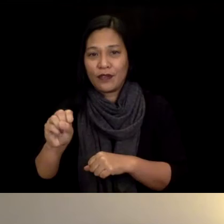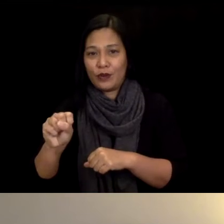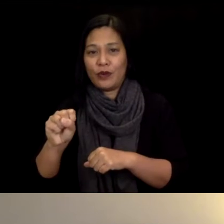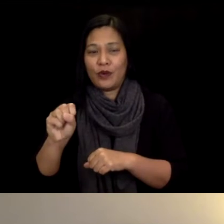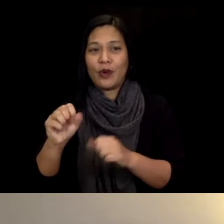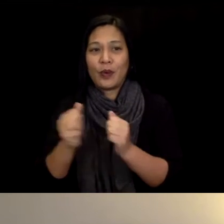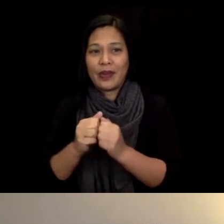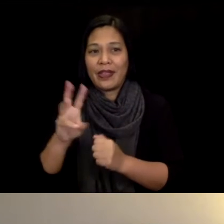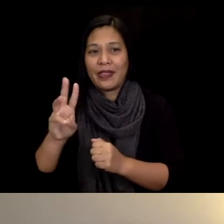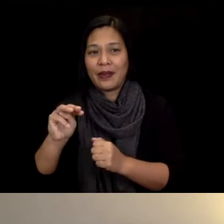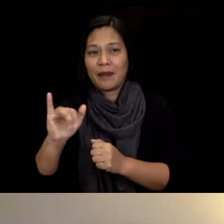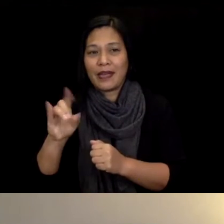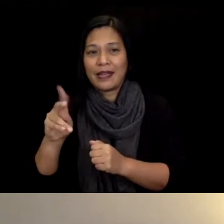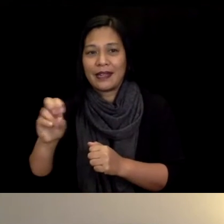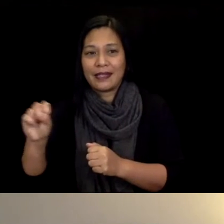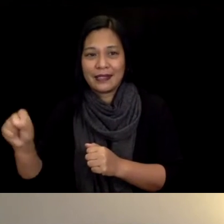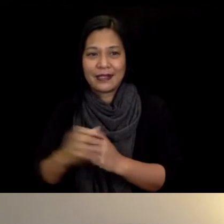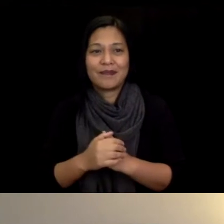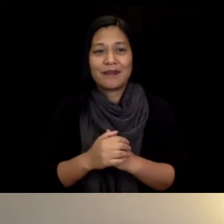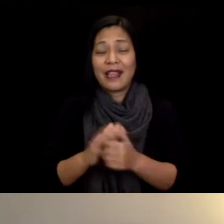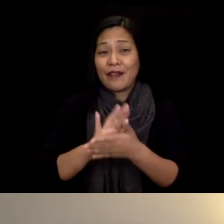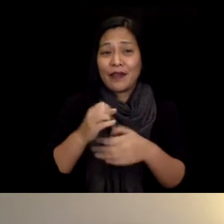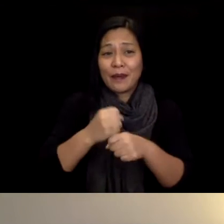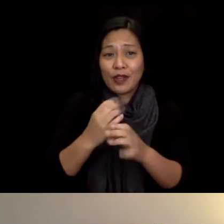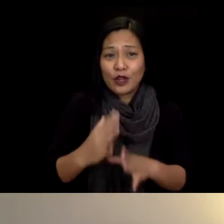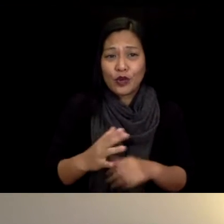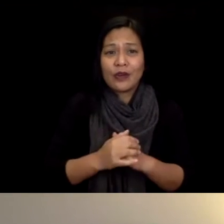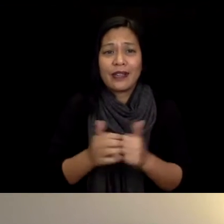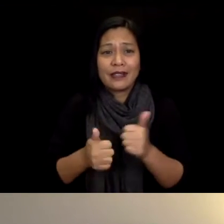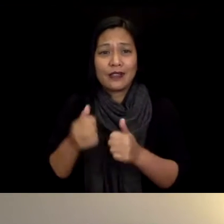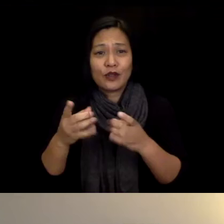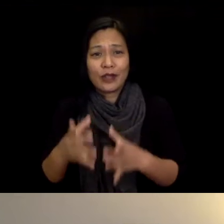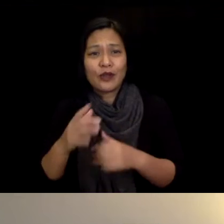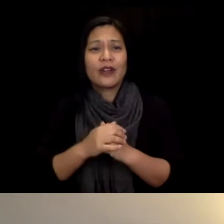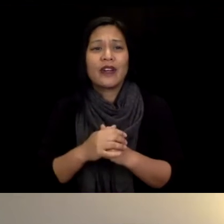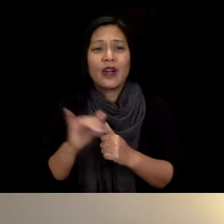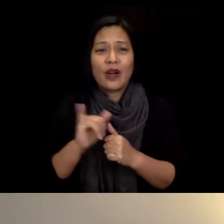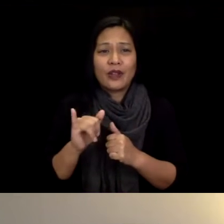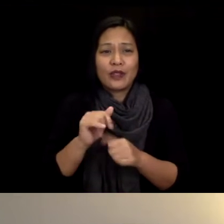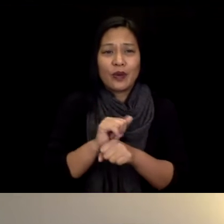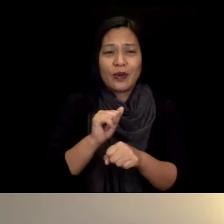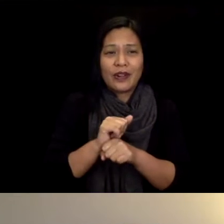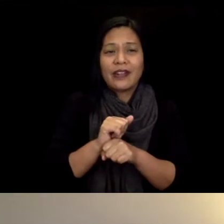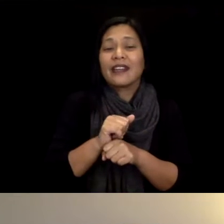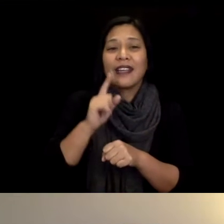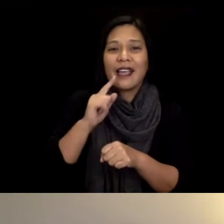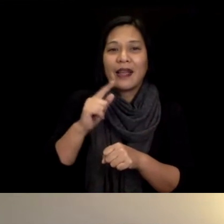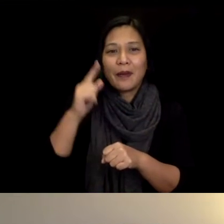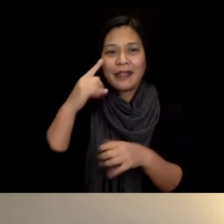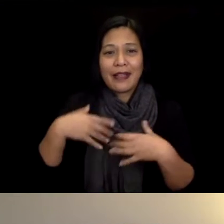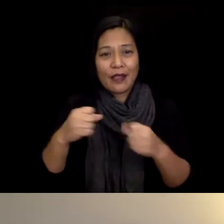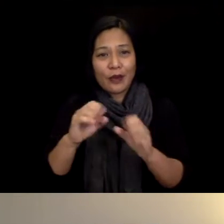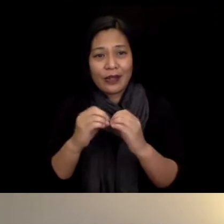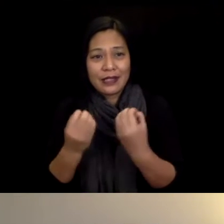and cultural worker, currently managing director at Berkman Arts, an art and mental health organization in